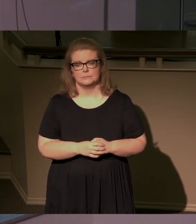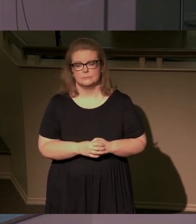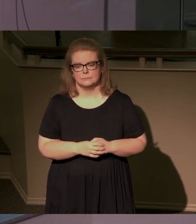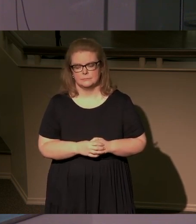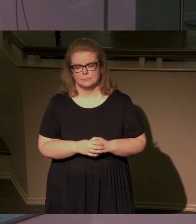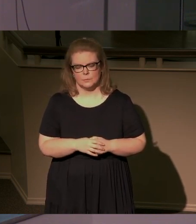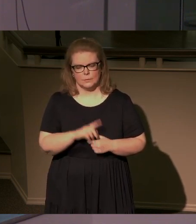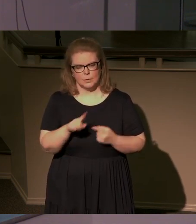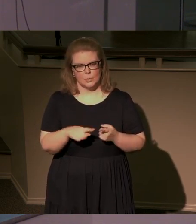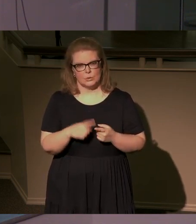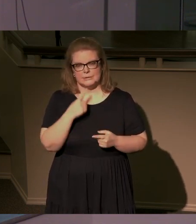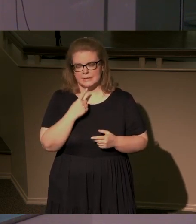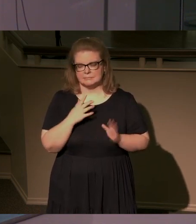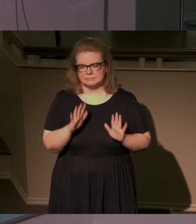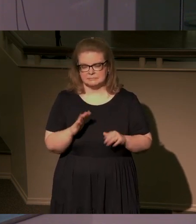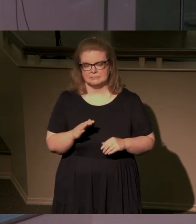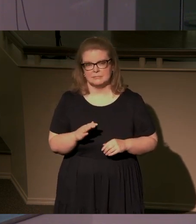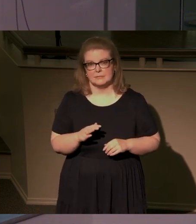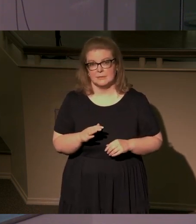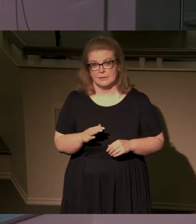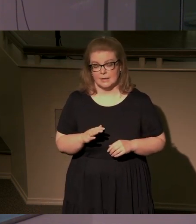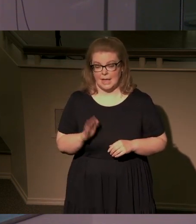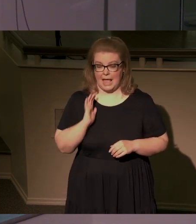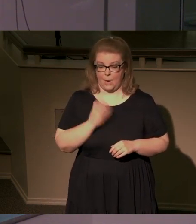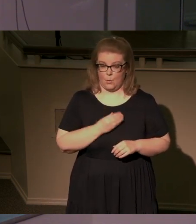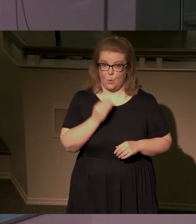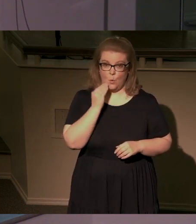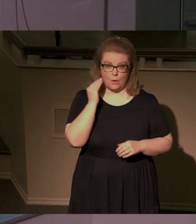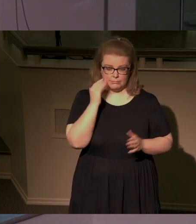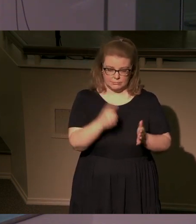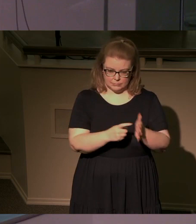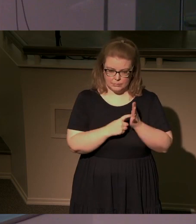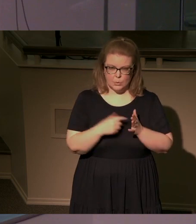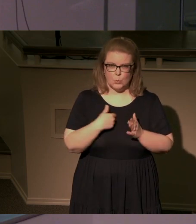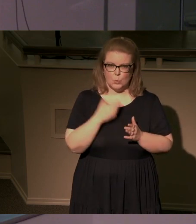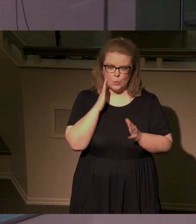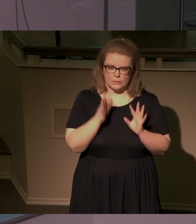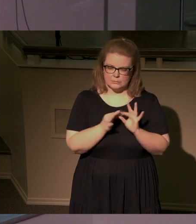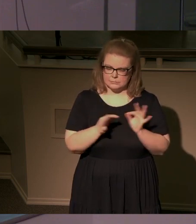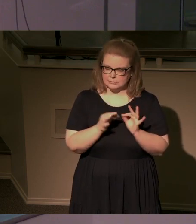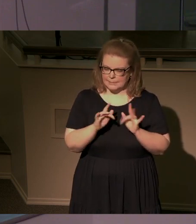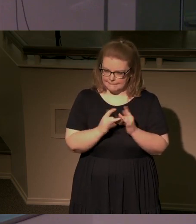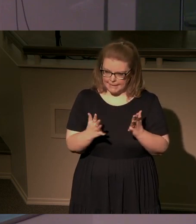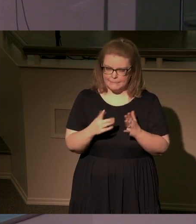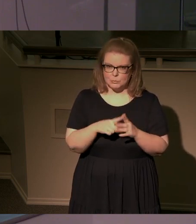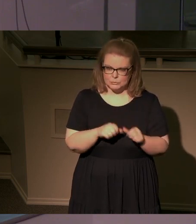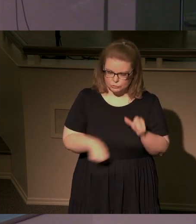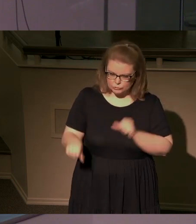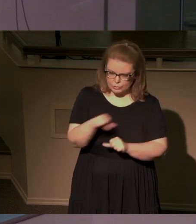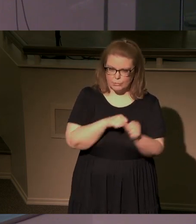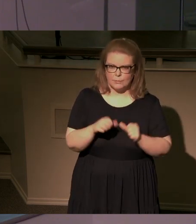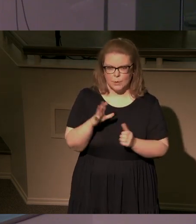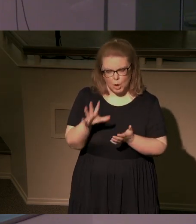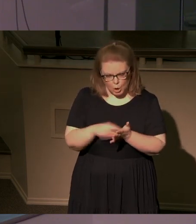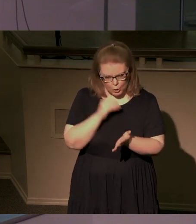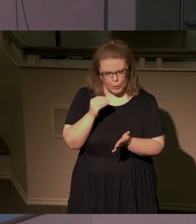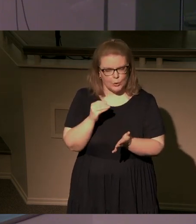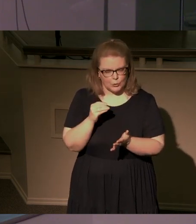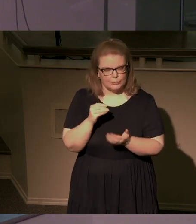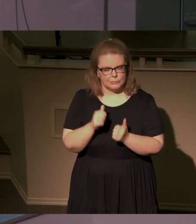When you say, listen, here's the standard for our home. We're going to talk scripturally to one another, and we're going to learn it because we don't know